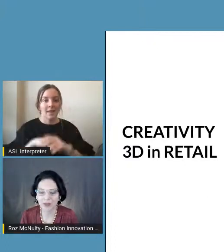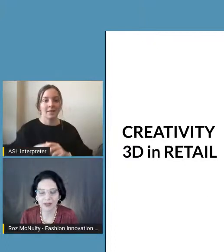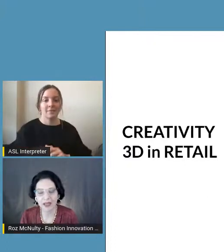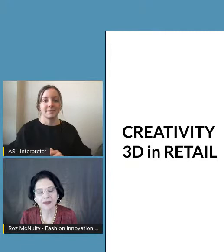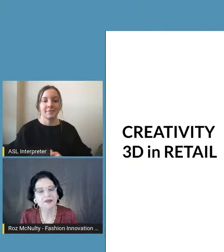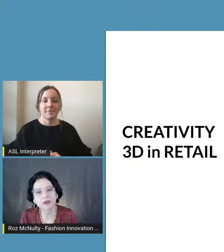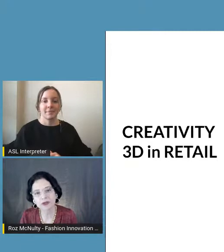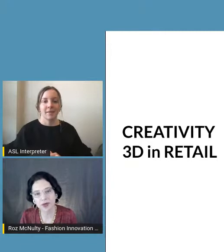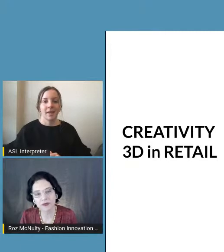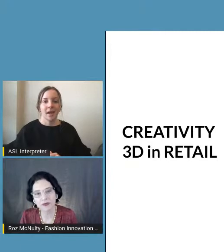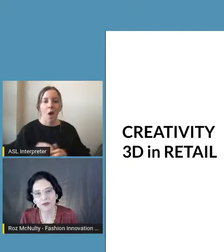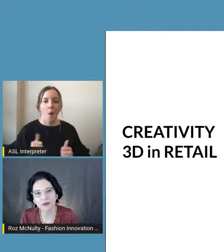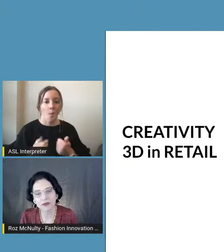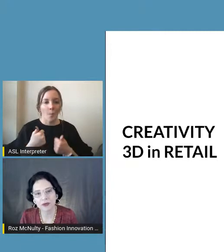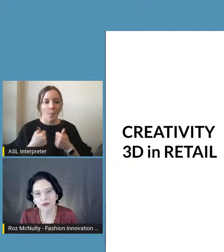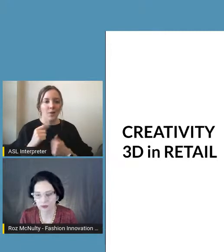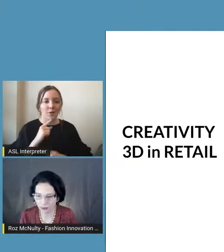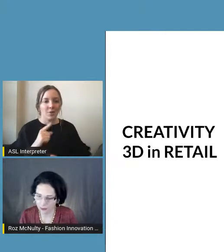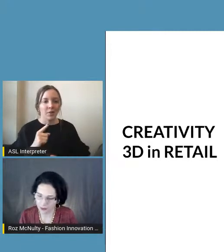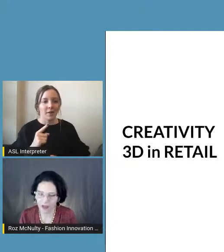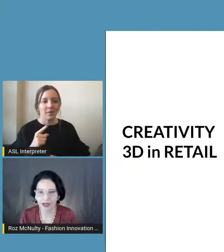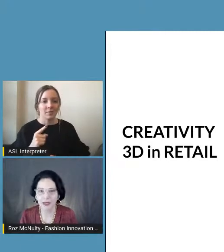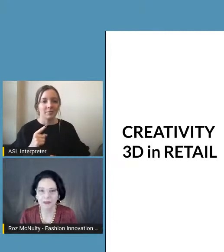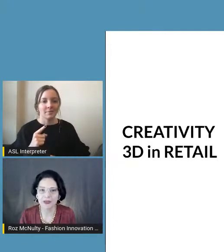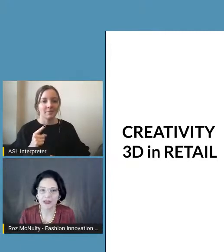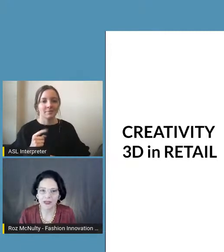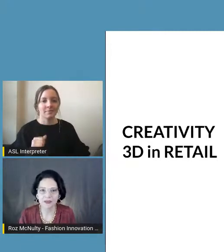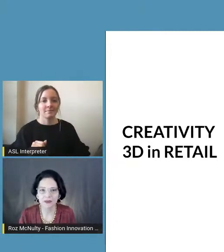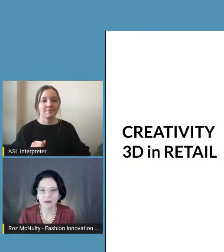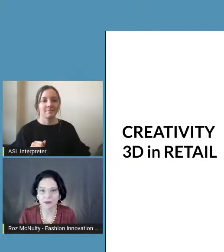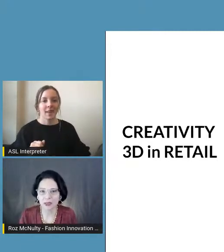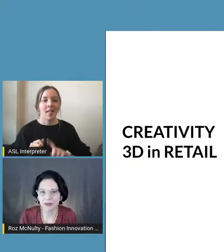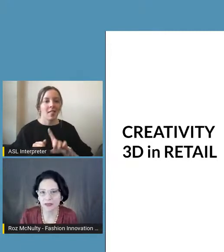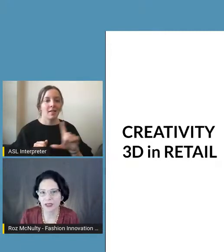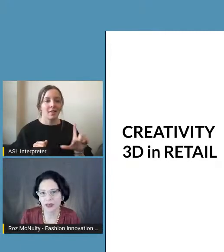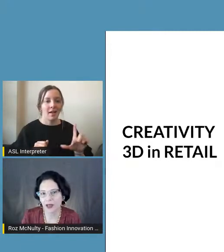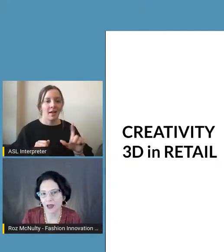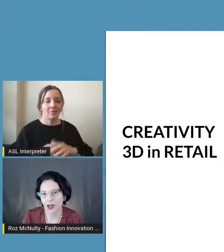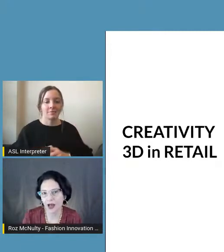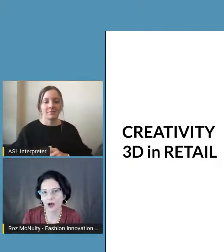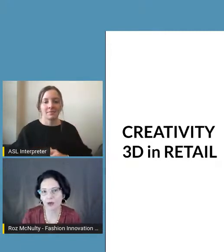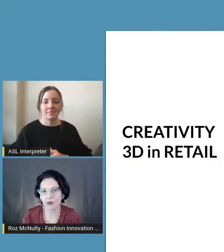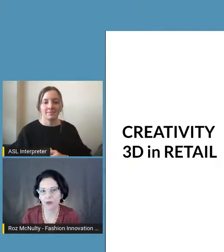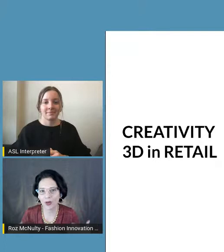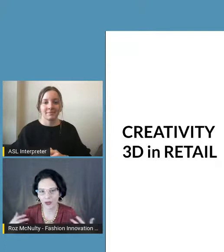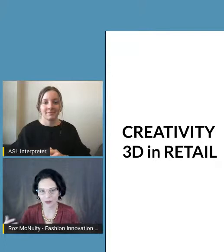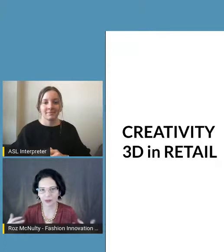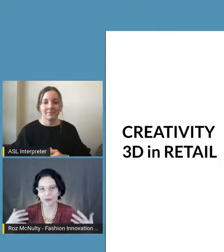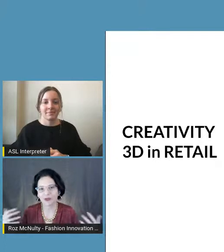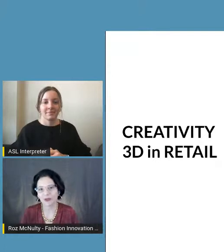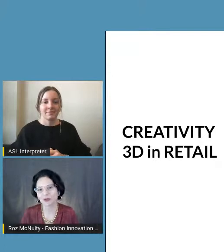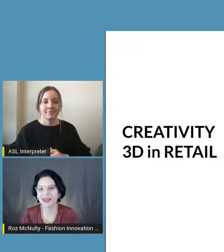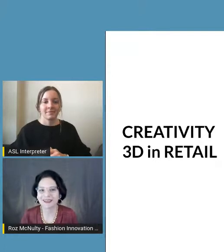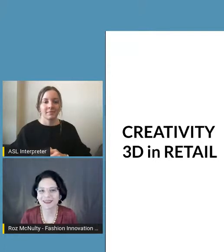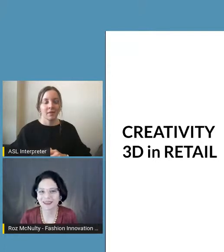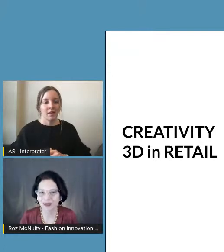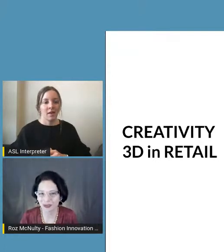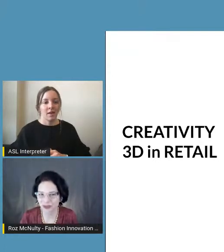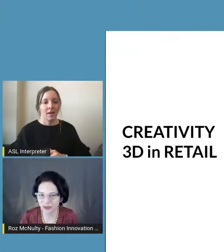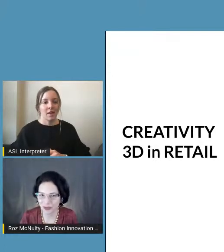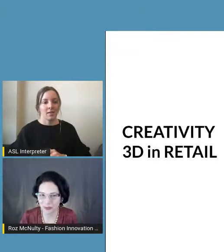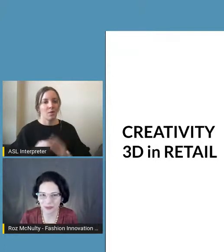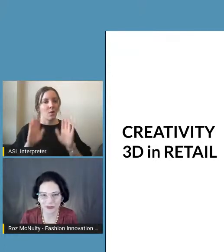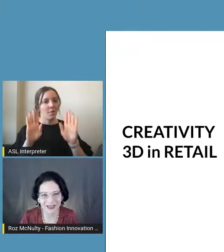already, but that's the real dress. So it's amazing how well you can create